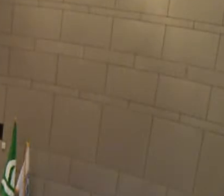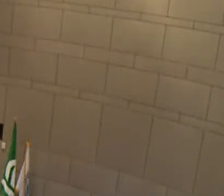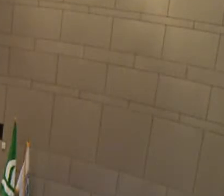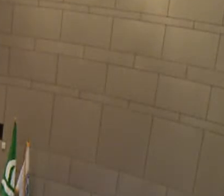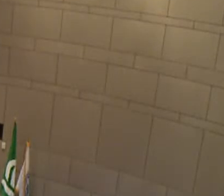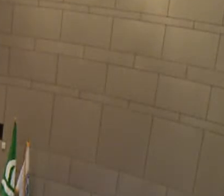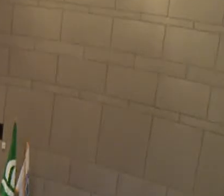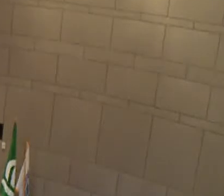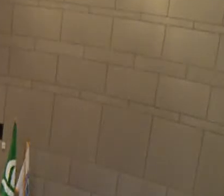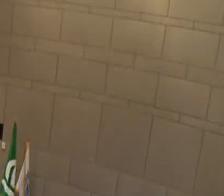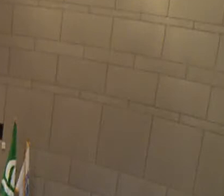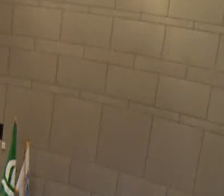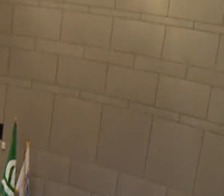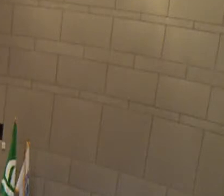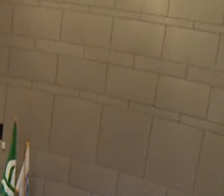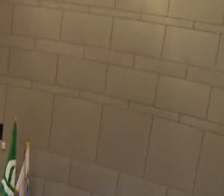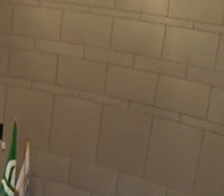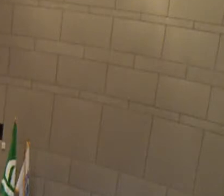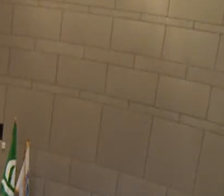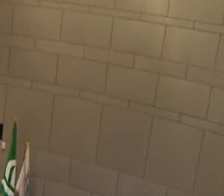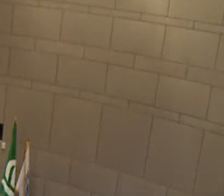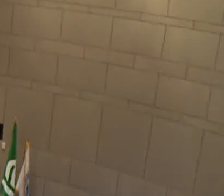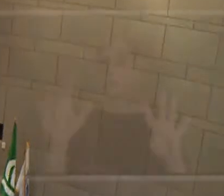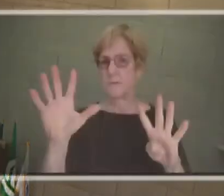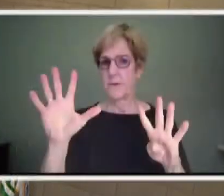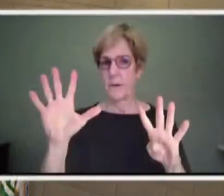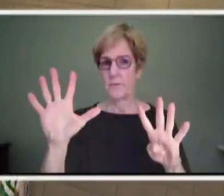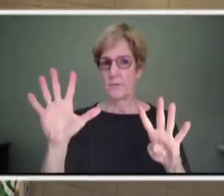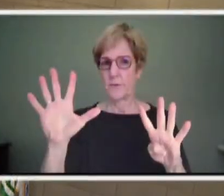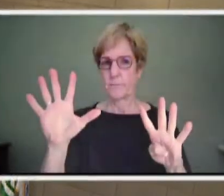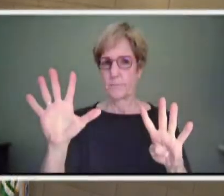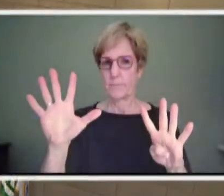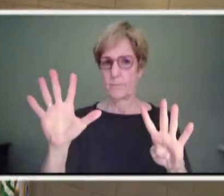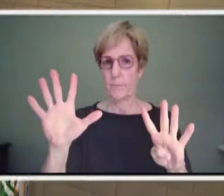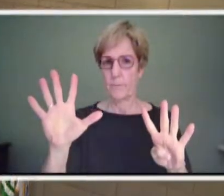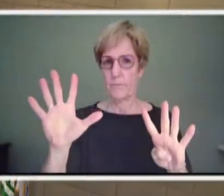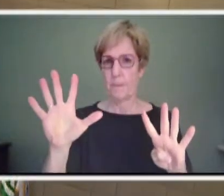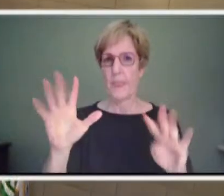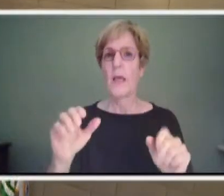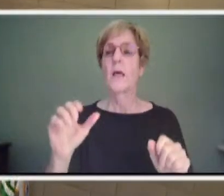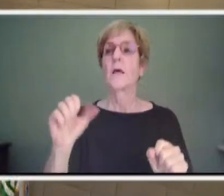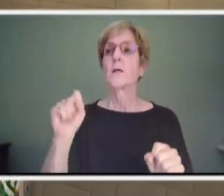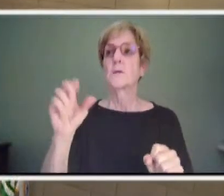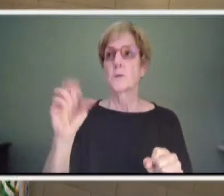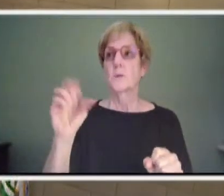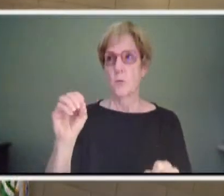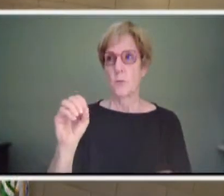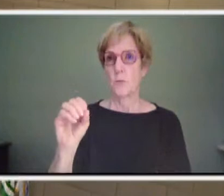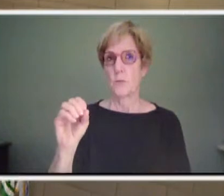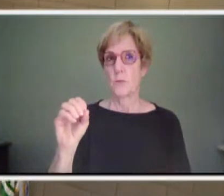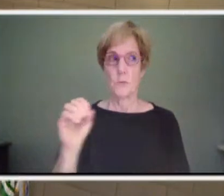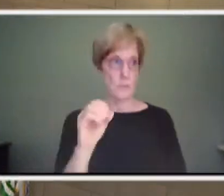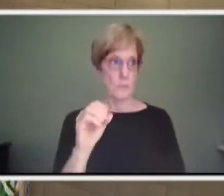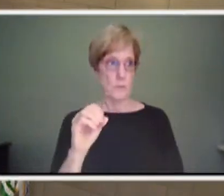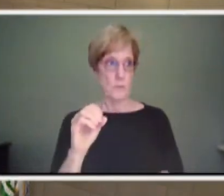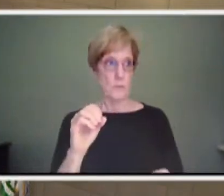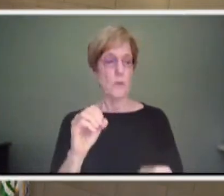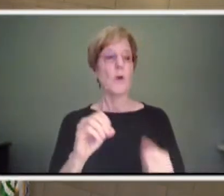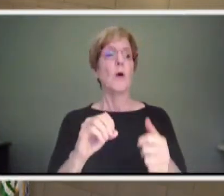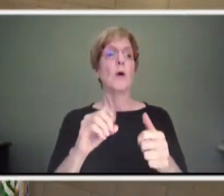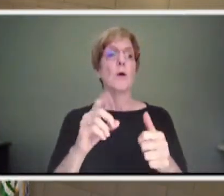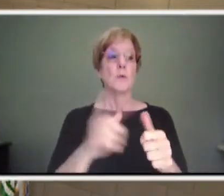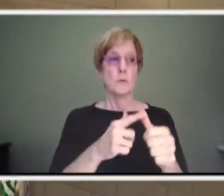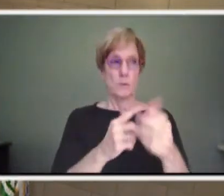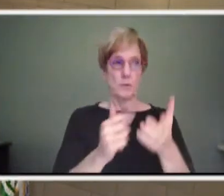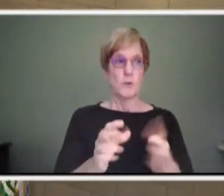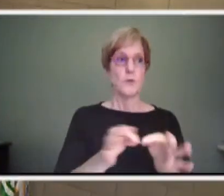1, 2, 3, 4, 5. Consistent. We done the Yeah. first one. So, We will move to the original motion, which is to